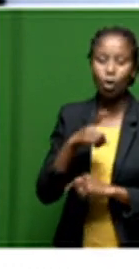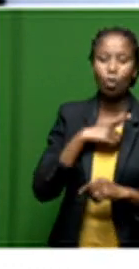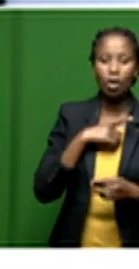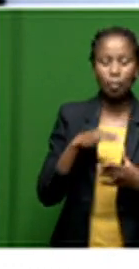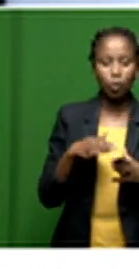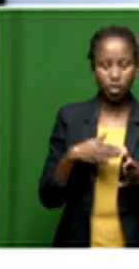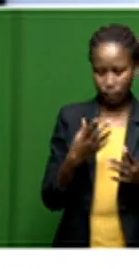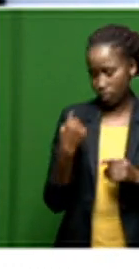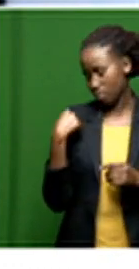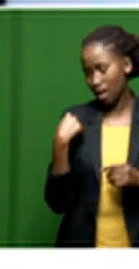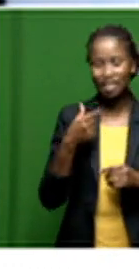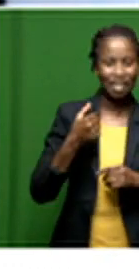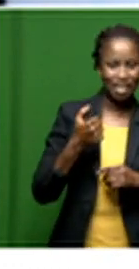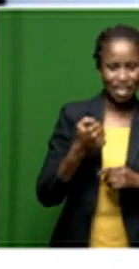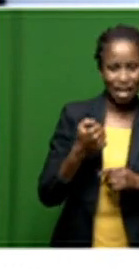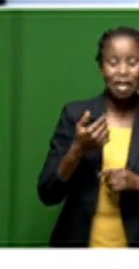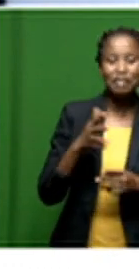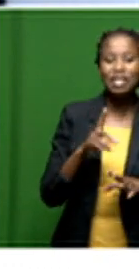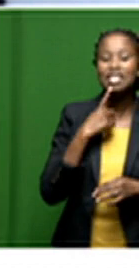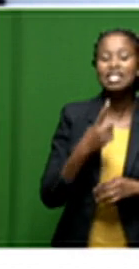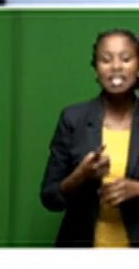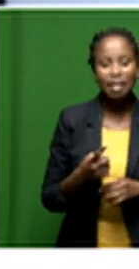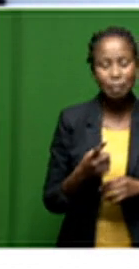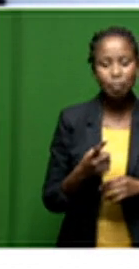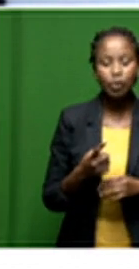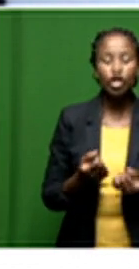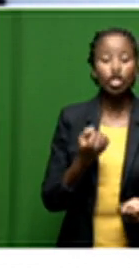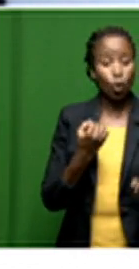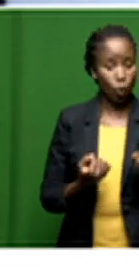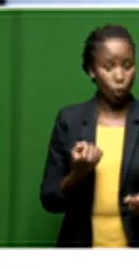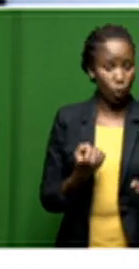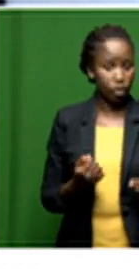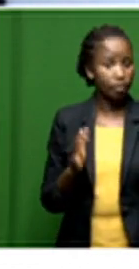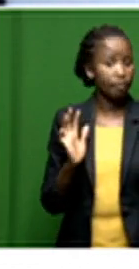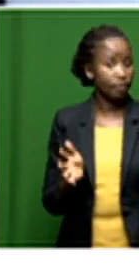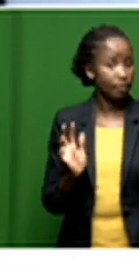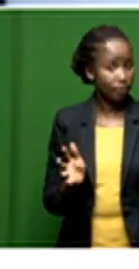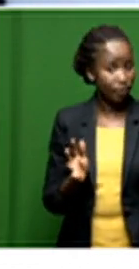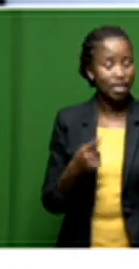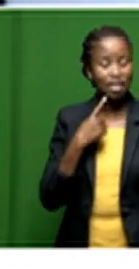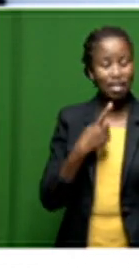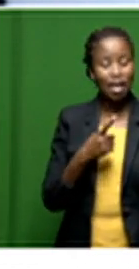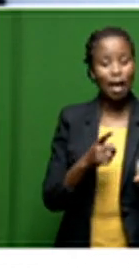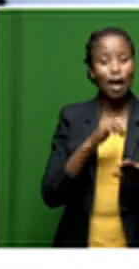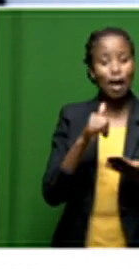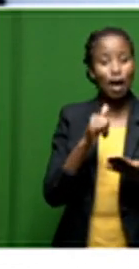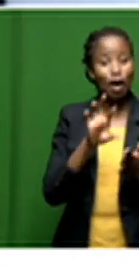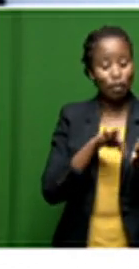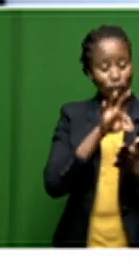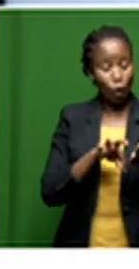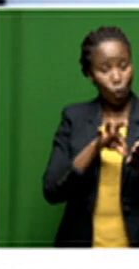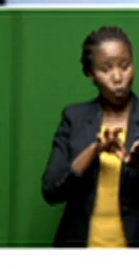of Saturday's judgment to say that the fact that the court ordered the voter registration process to be